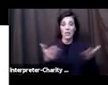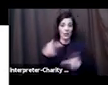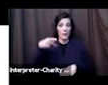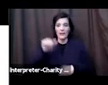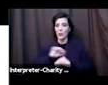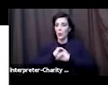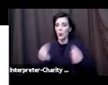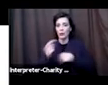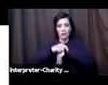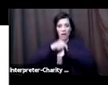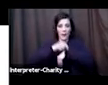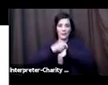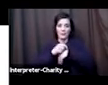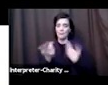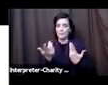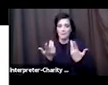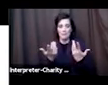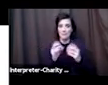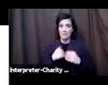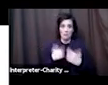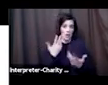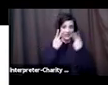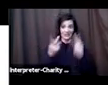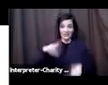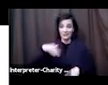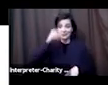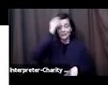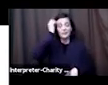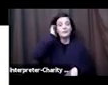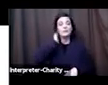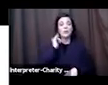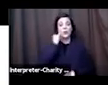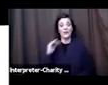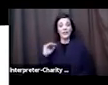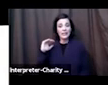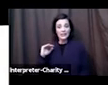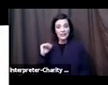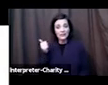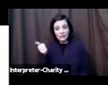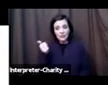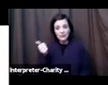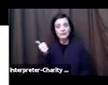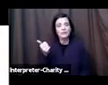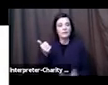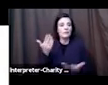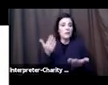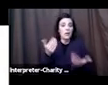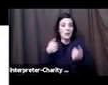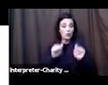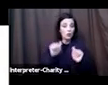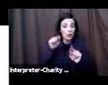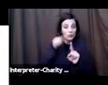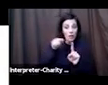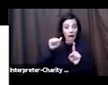PA that at least I've run into. And so if a kiddo we're trying out app A and kiddo's